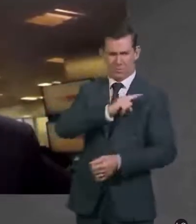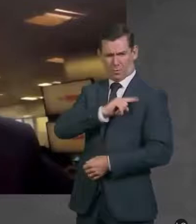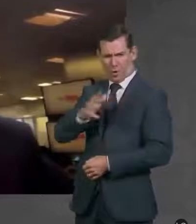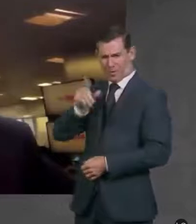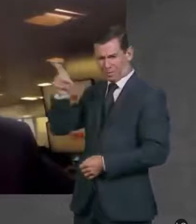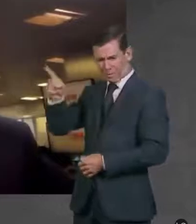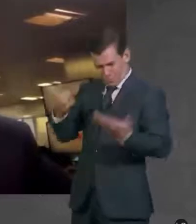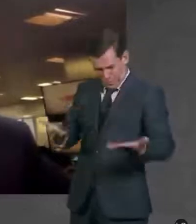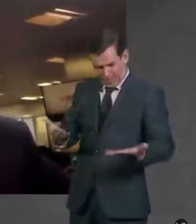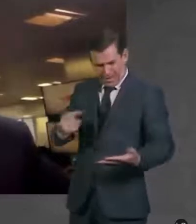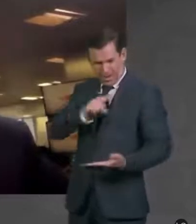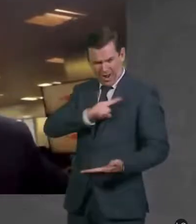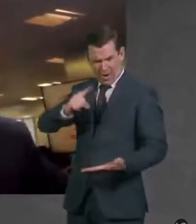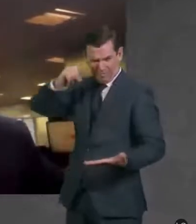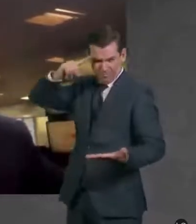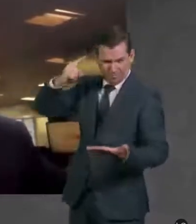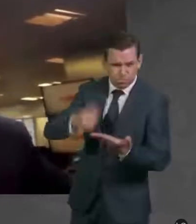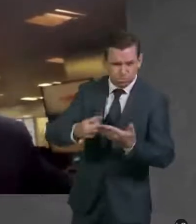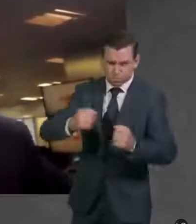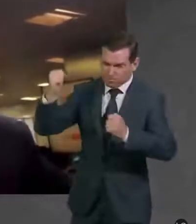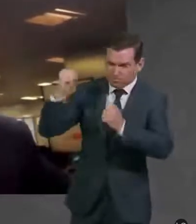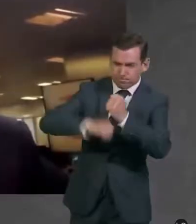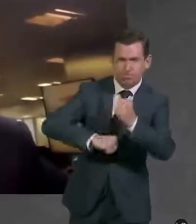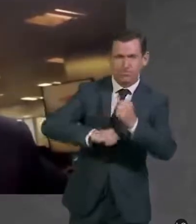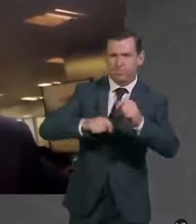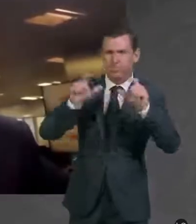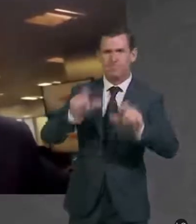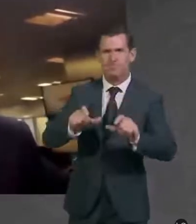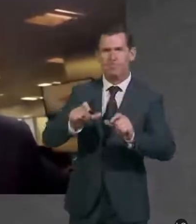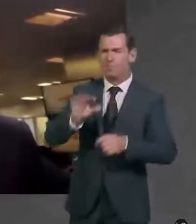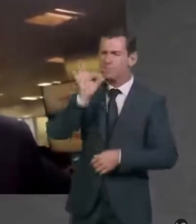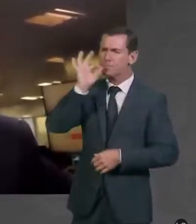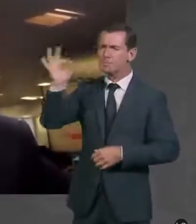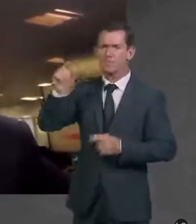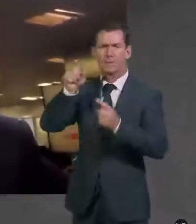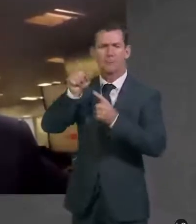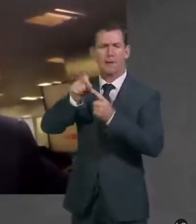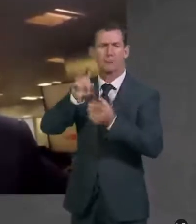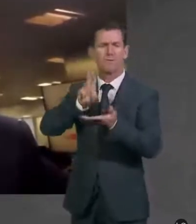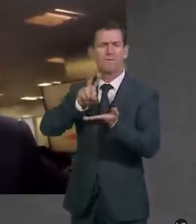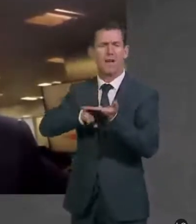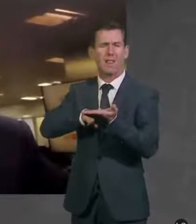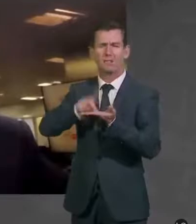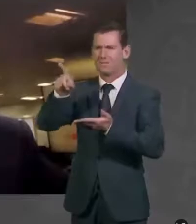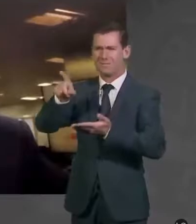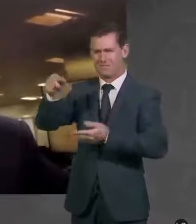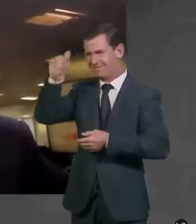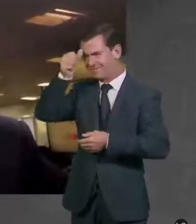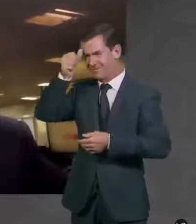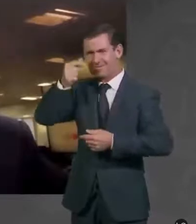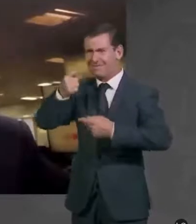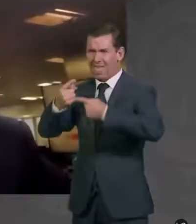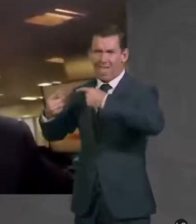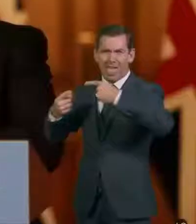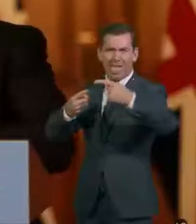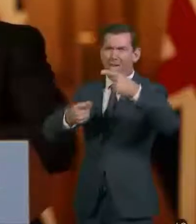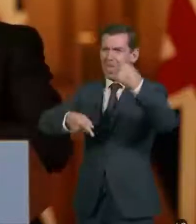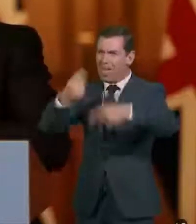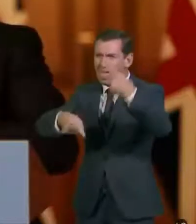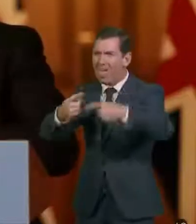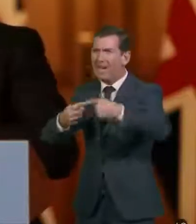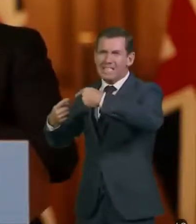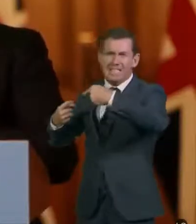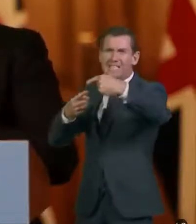this week, local and national, have been squabbling rather than acting. Are people going to die as a result?